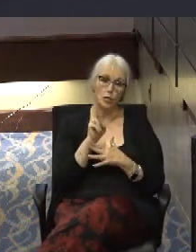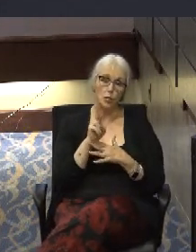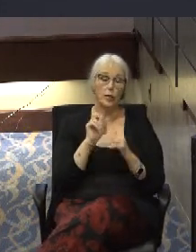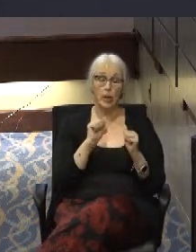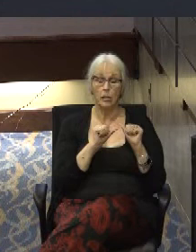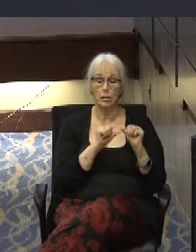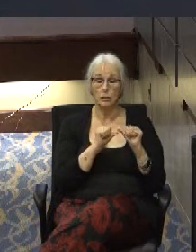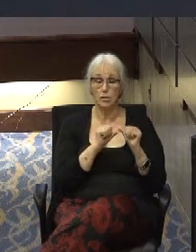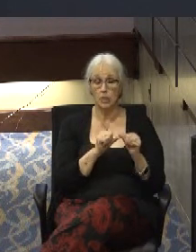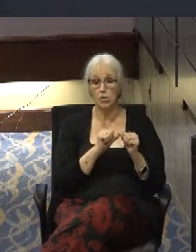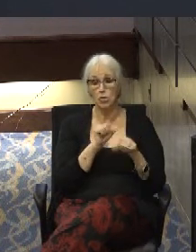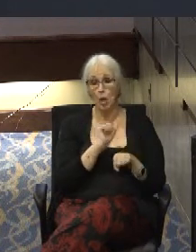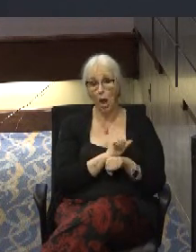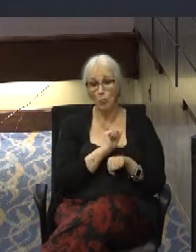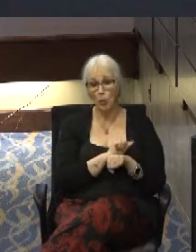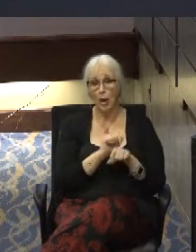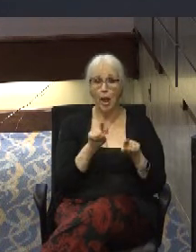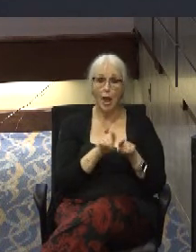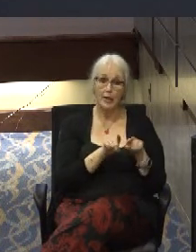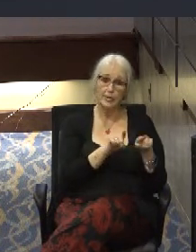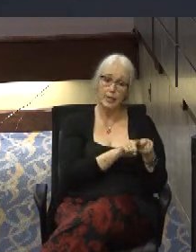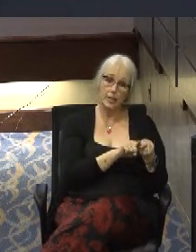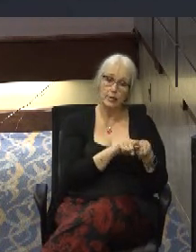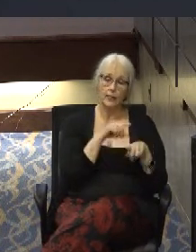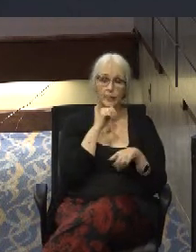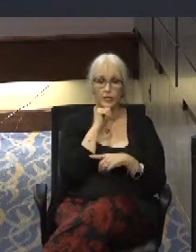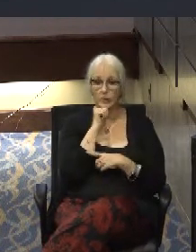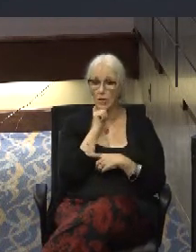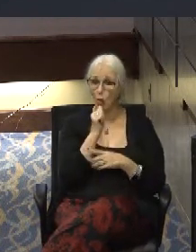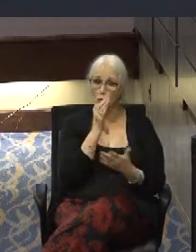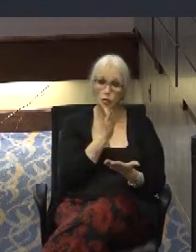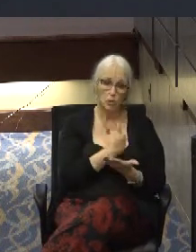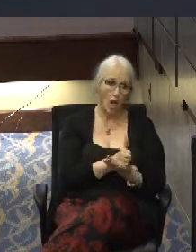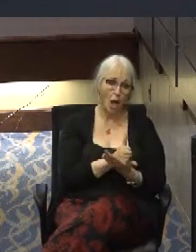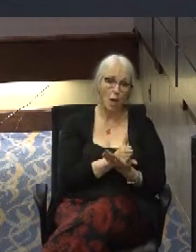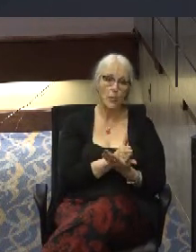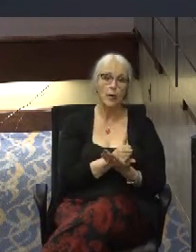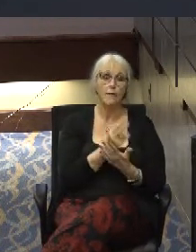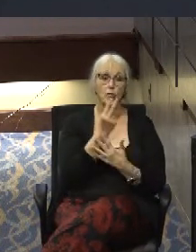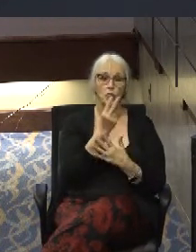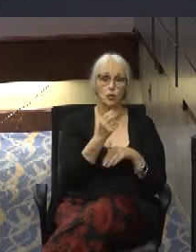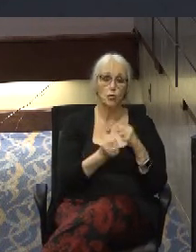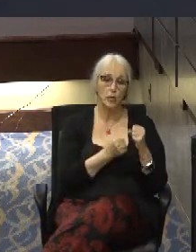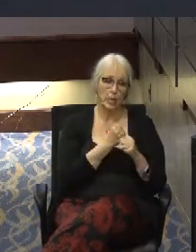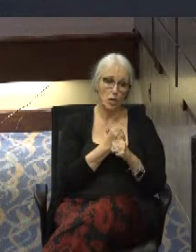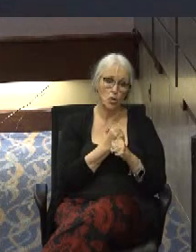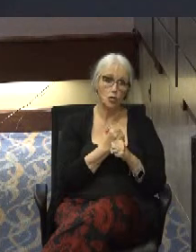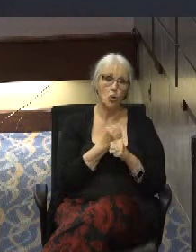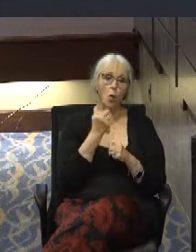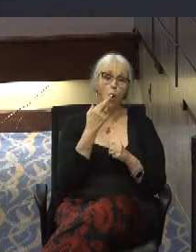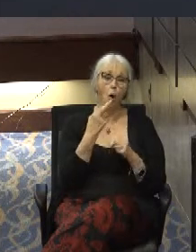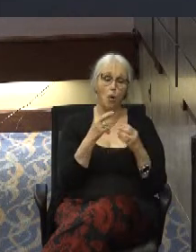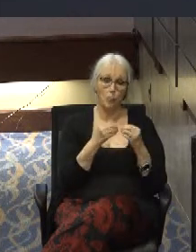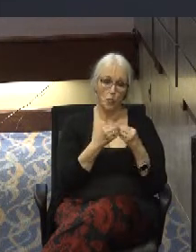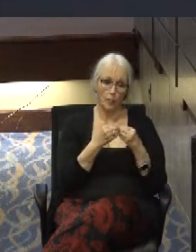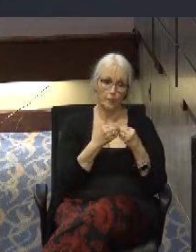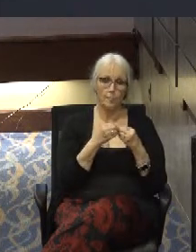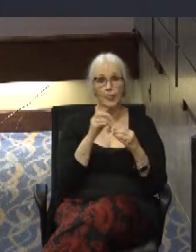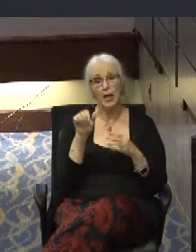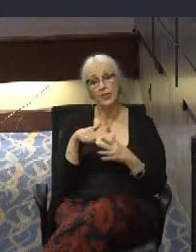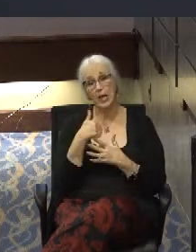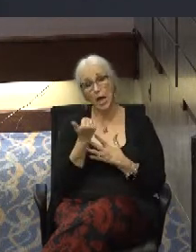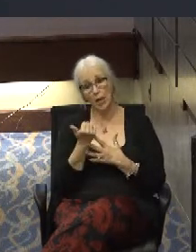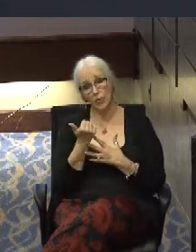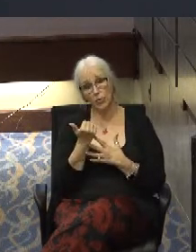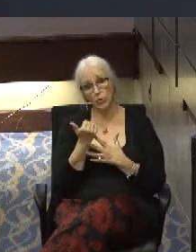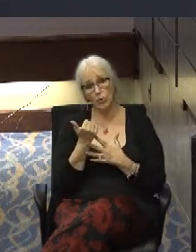operate as it is, as long as it does not stop operating for 2 years or more. It's my understanding that the other ones